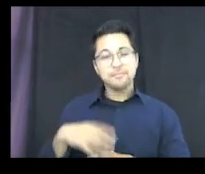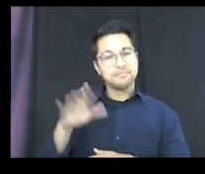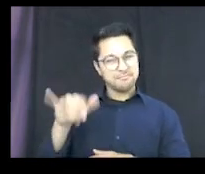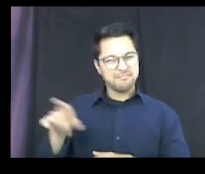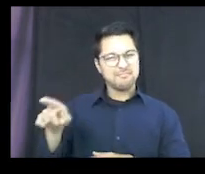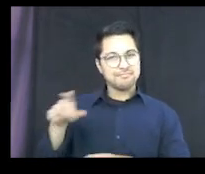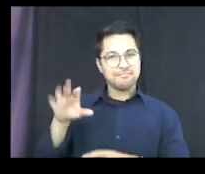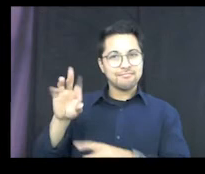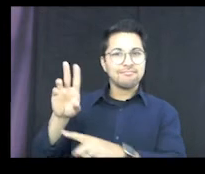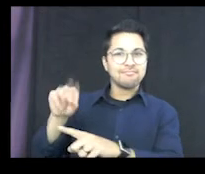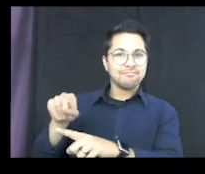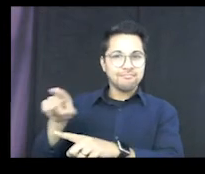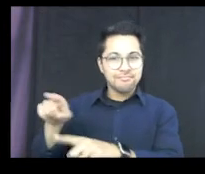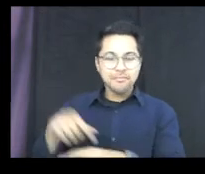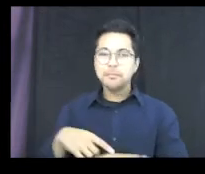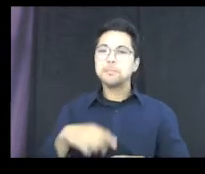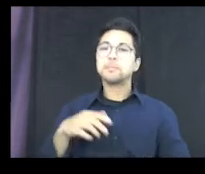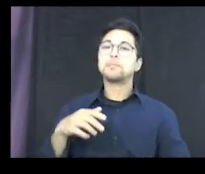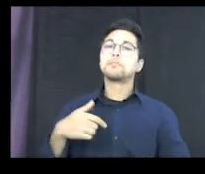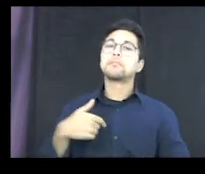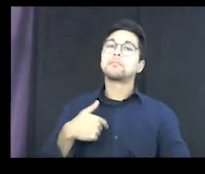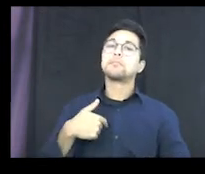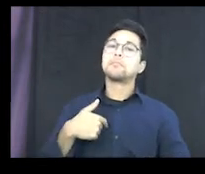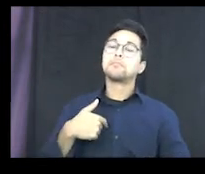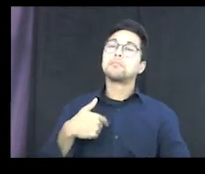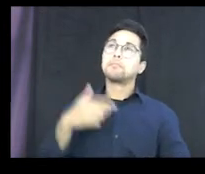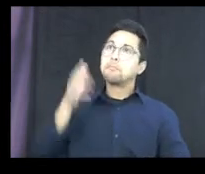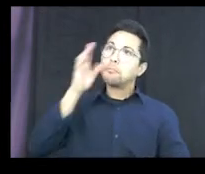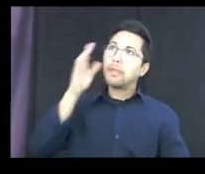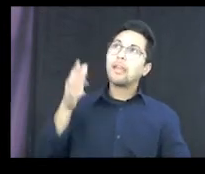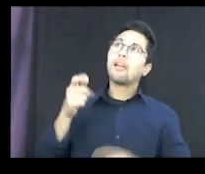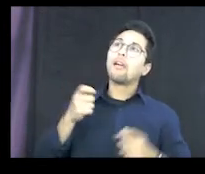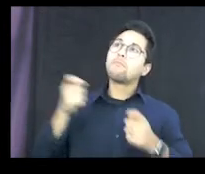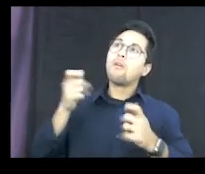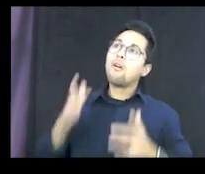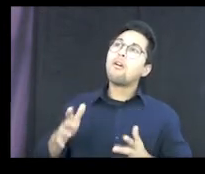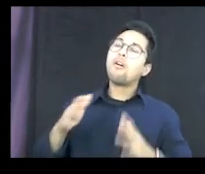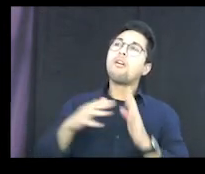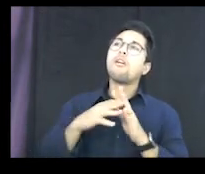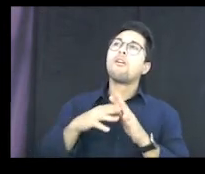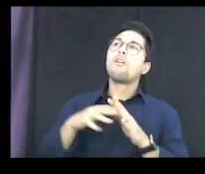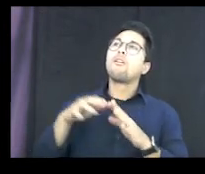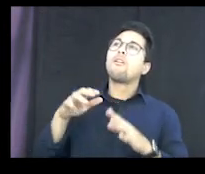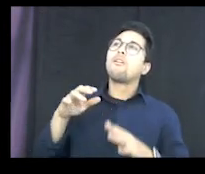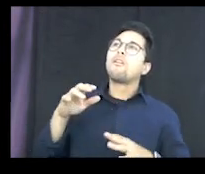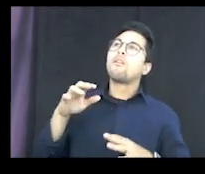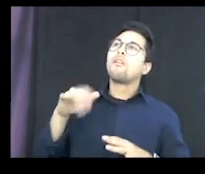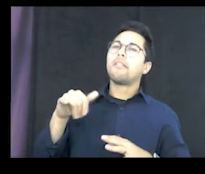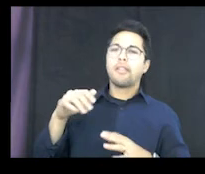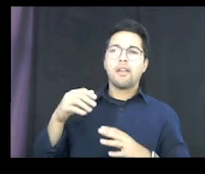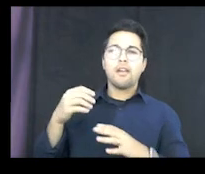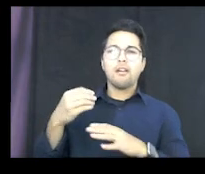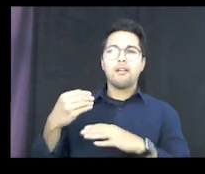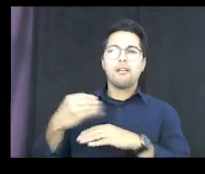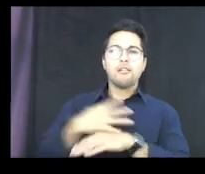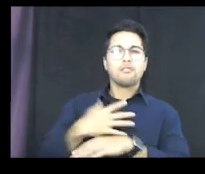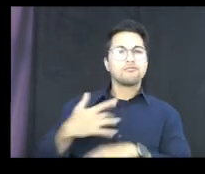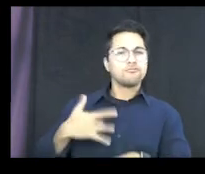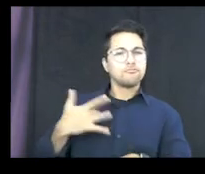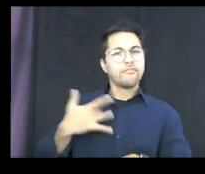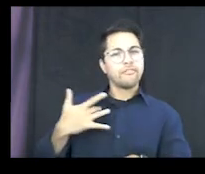fun. Being a moderator makes you feel like a